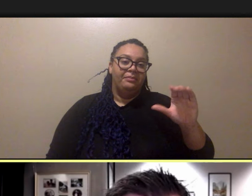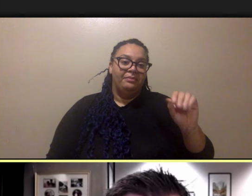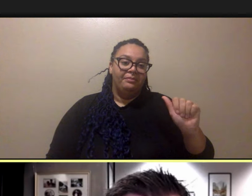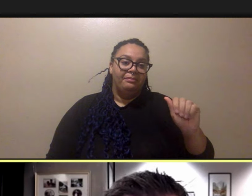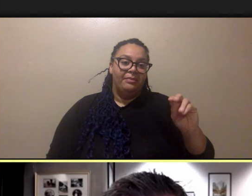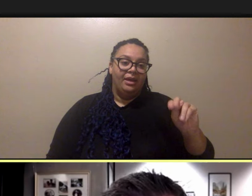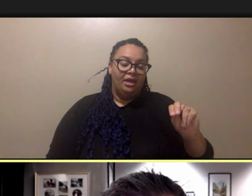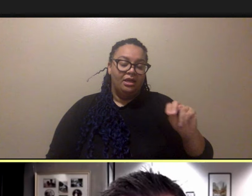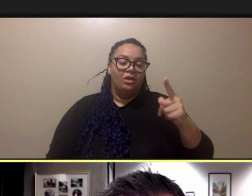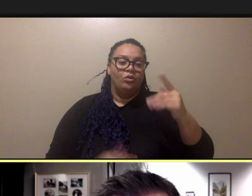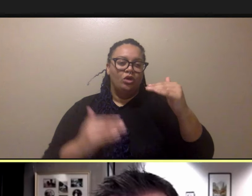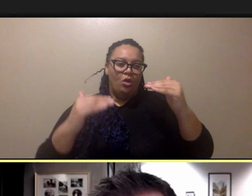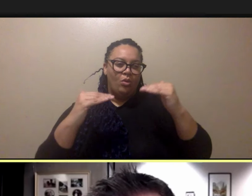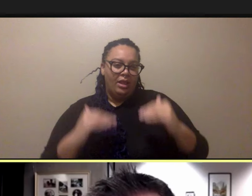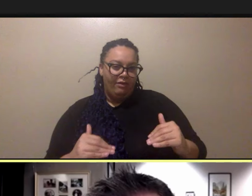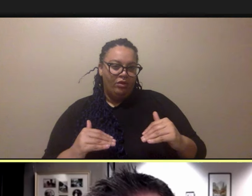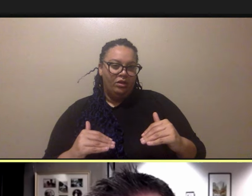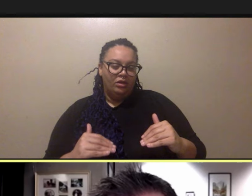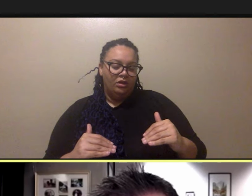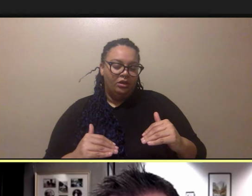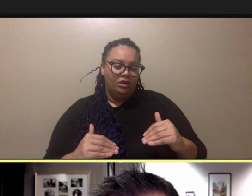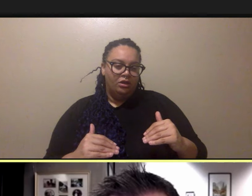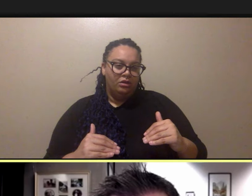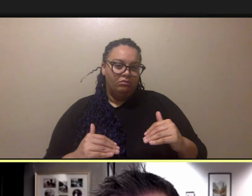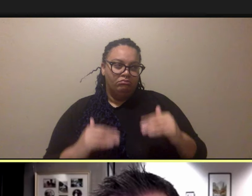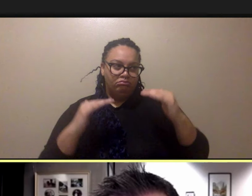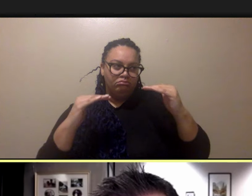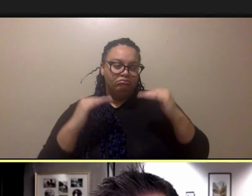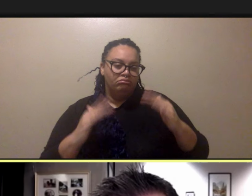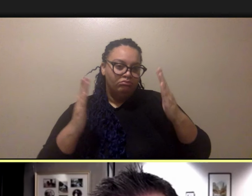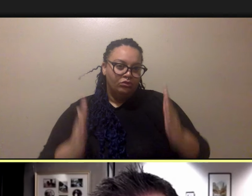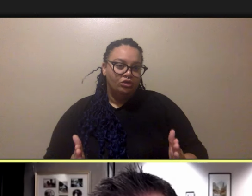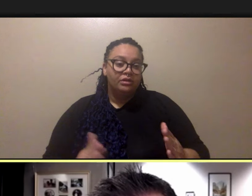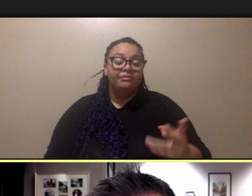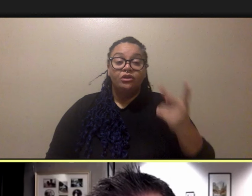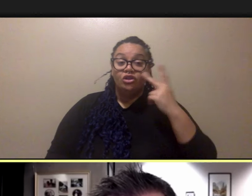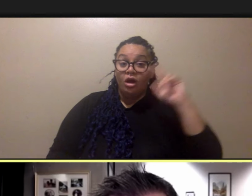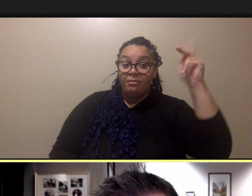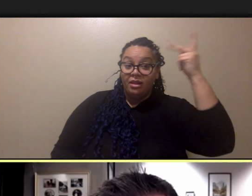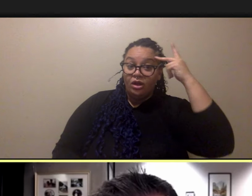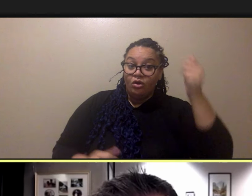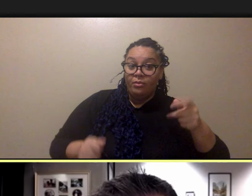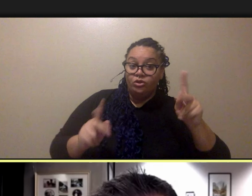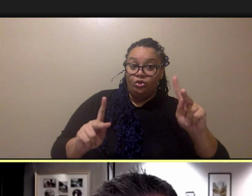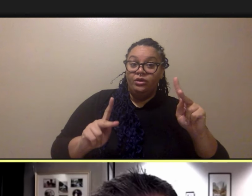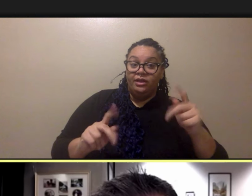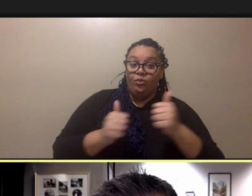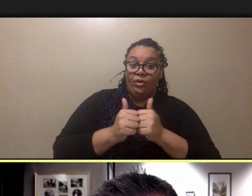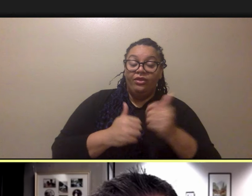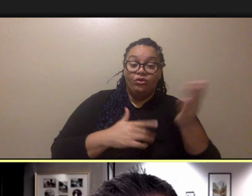from England, showed up in Virginia and saw that there was political opportunity among the former servants.